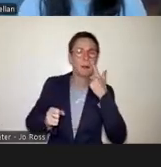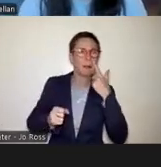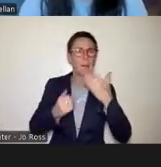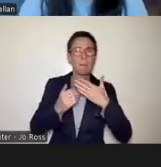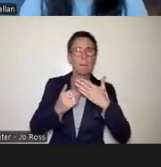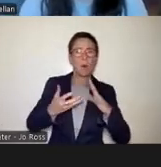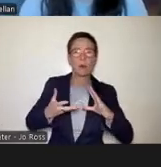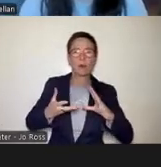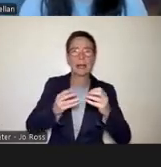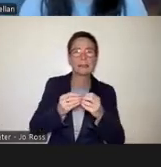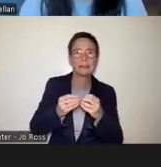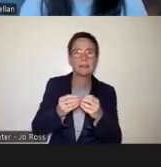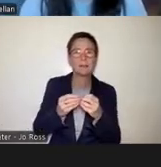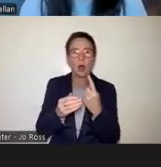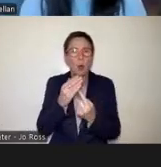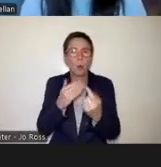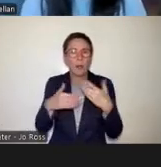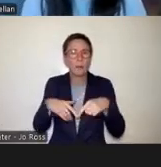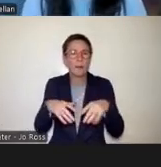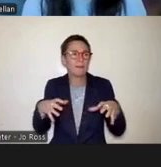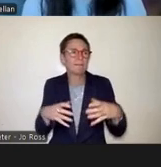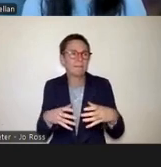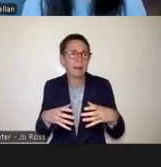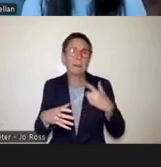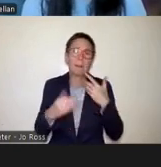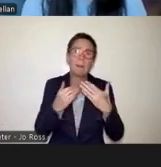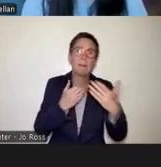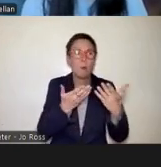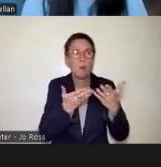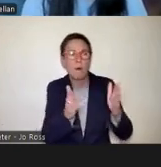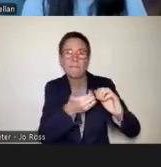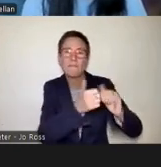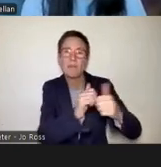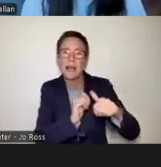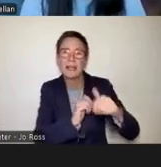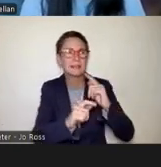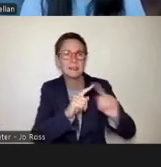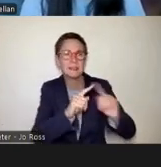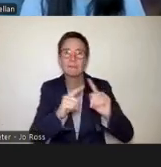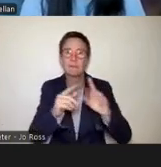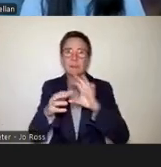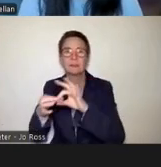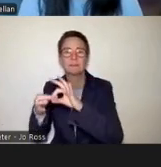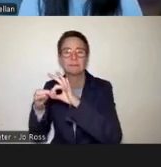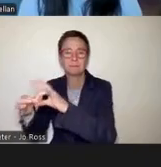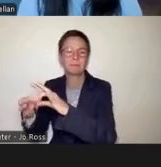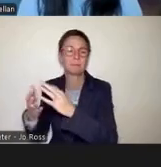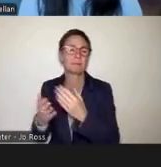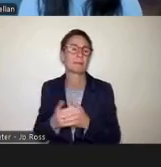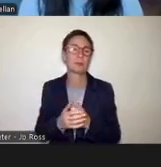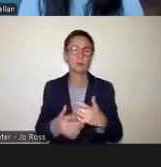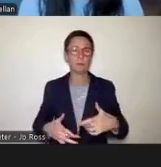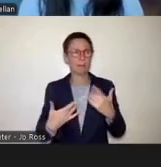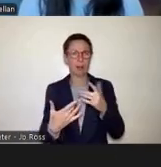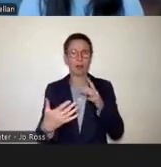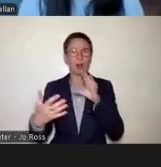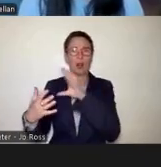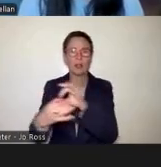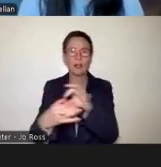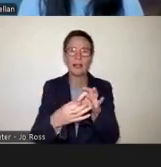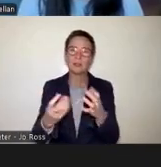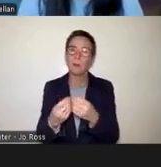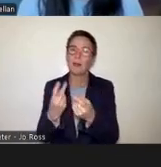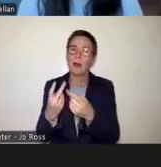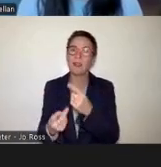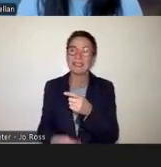family. And that's where they're looking at friendship, wider family interactions, intimacy, sense of connection. And it's that sense of